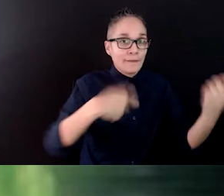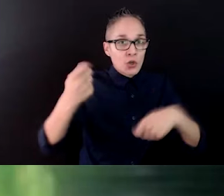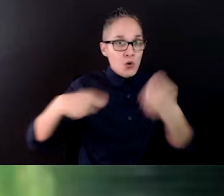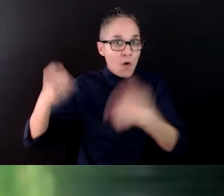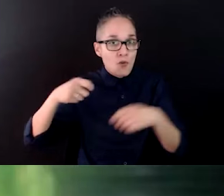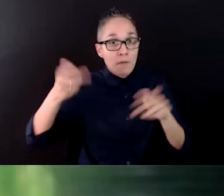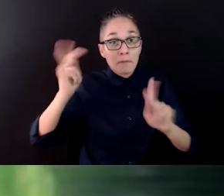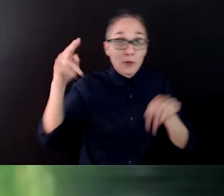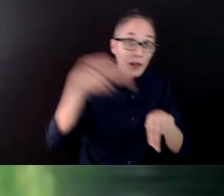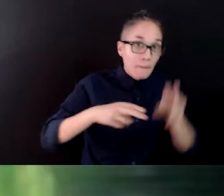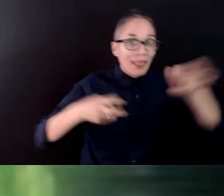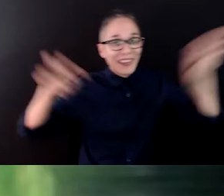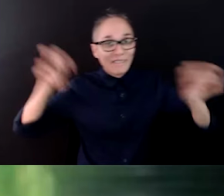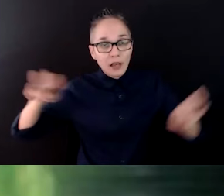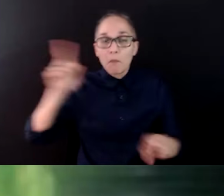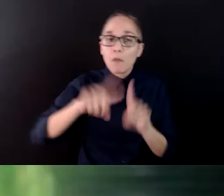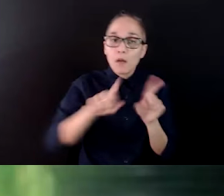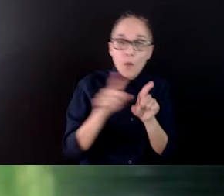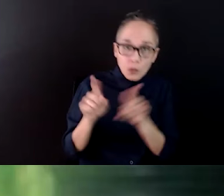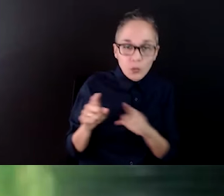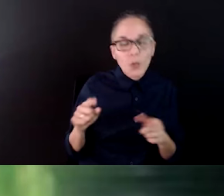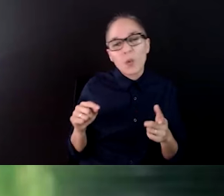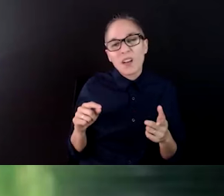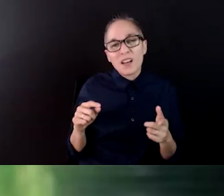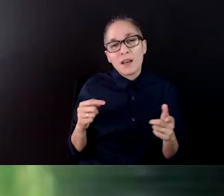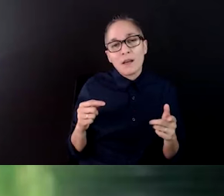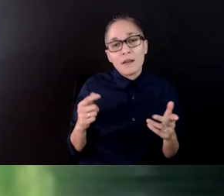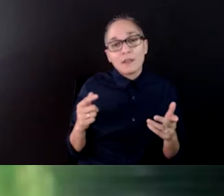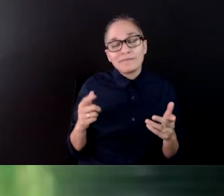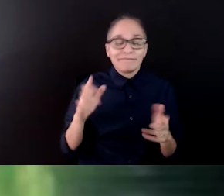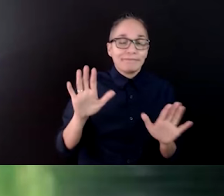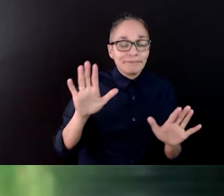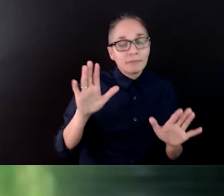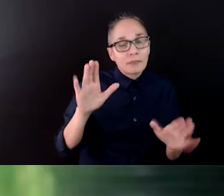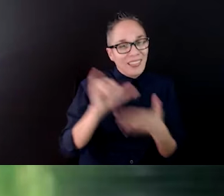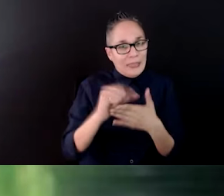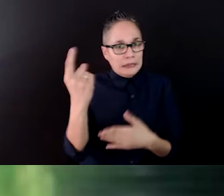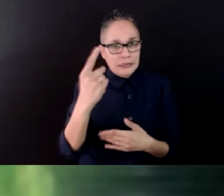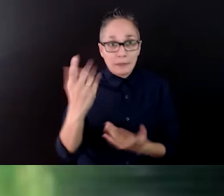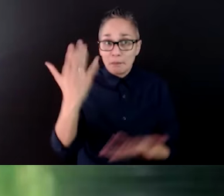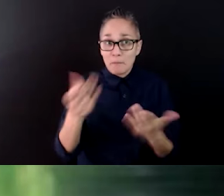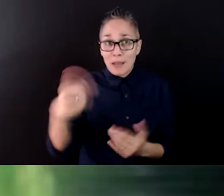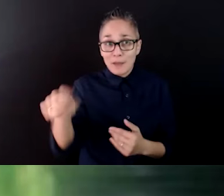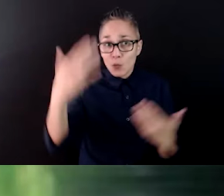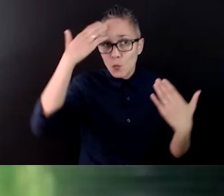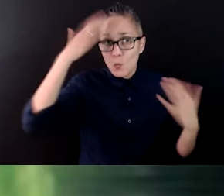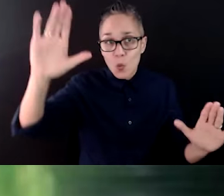this ballooning out of director teams. So, and this is something that maybe you're not aware